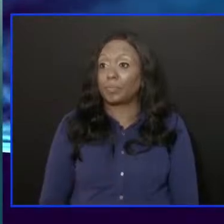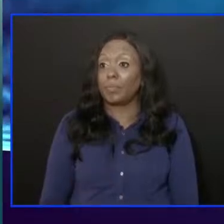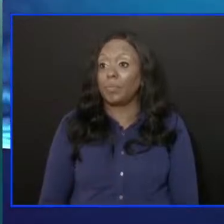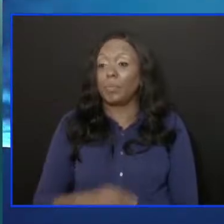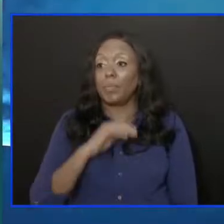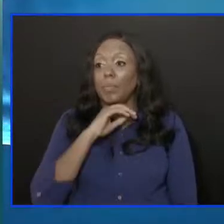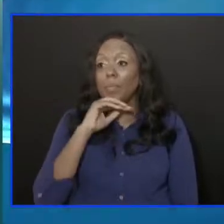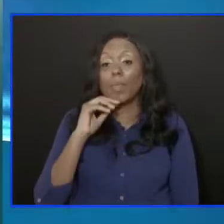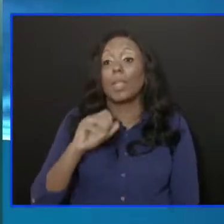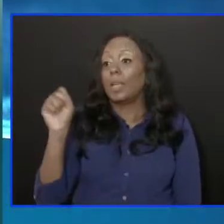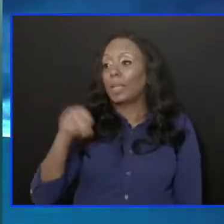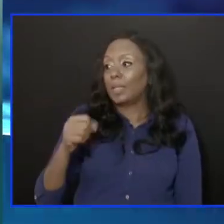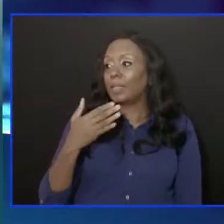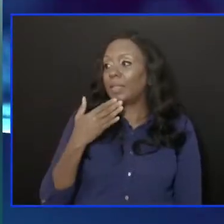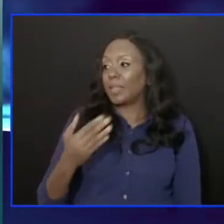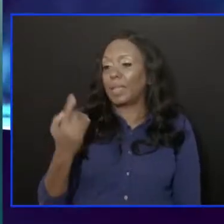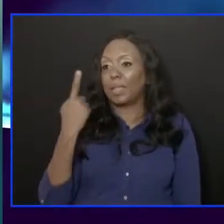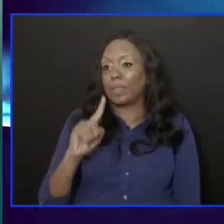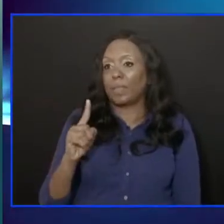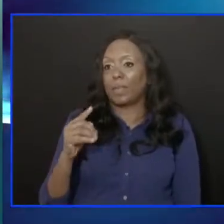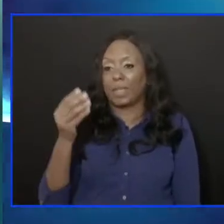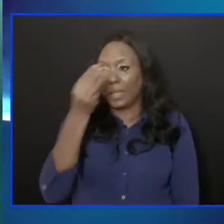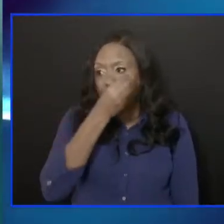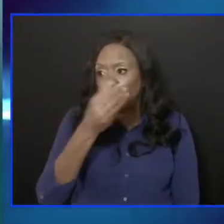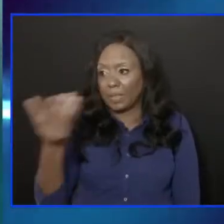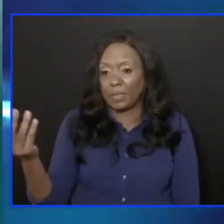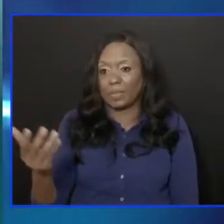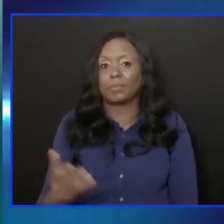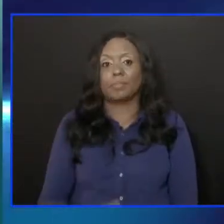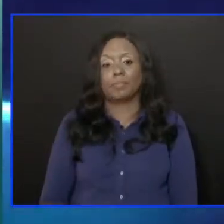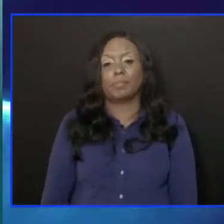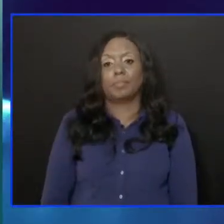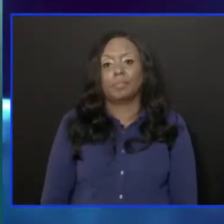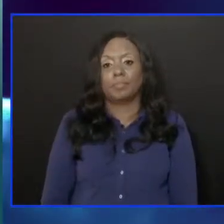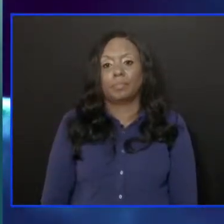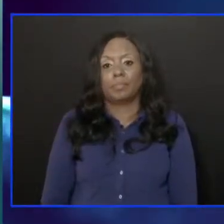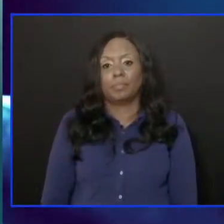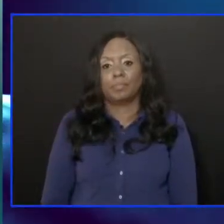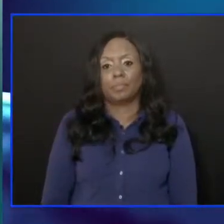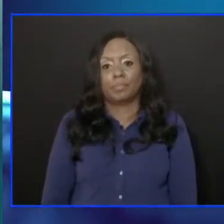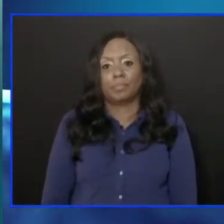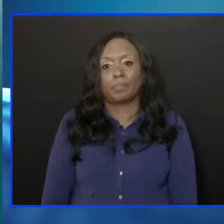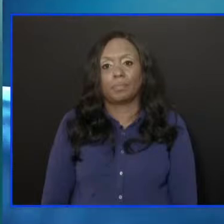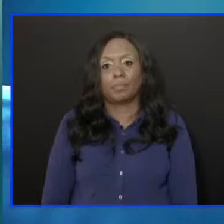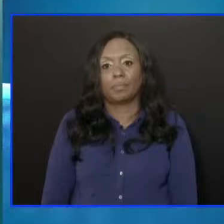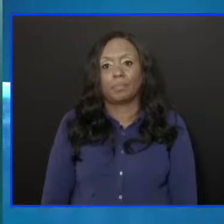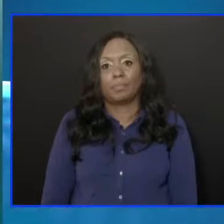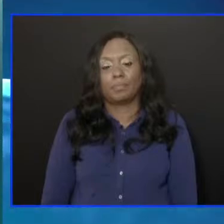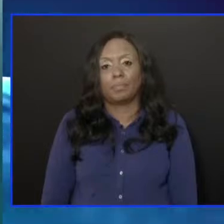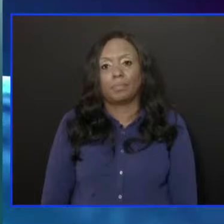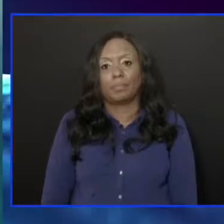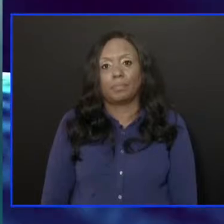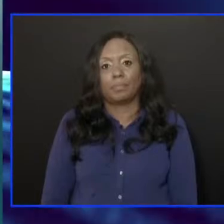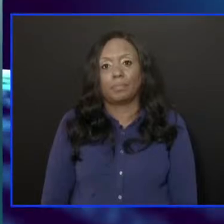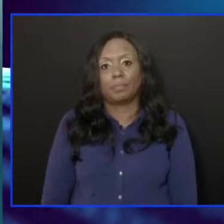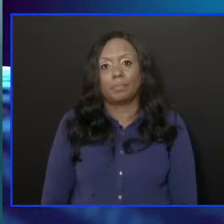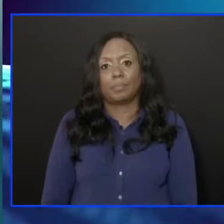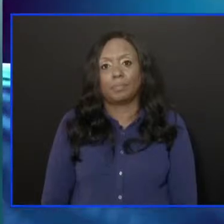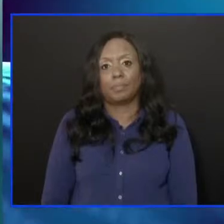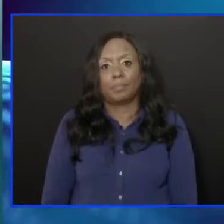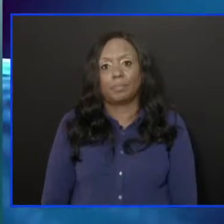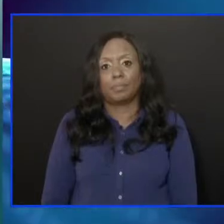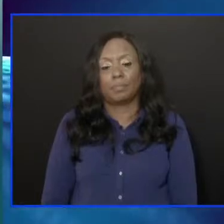the information. I read how important vaccination drives are, but the information I wanted to gather from you was when you do speak to these patients who've